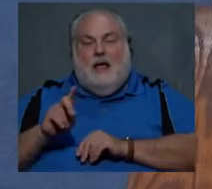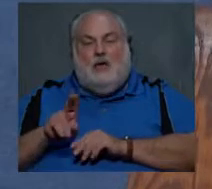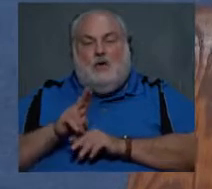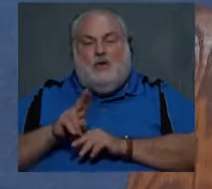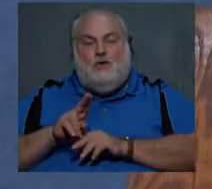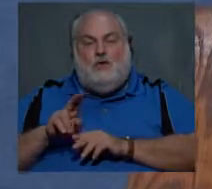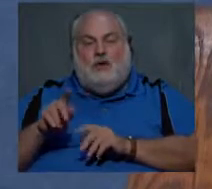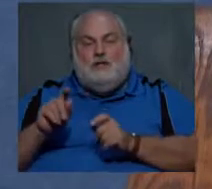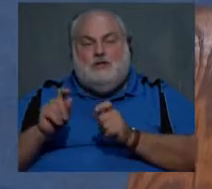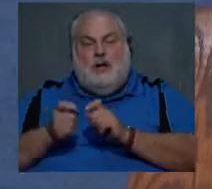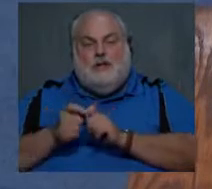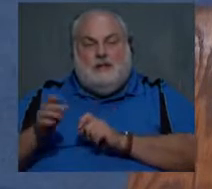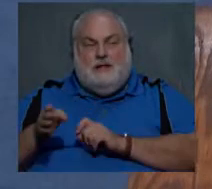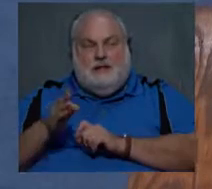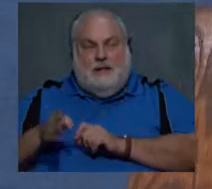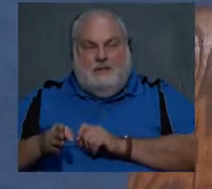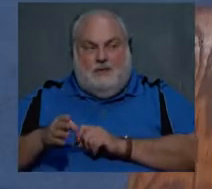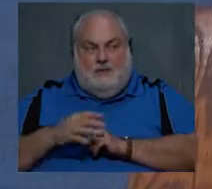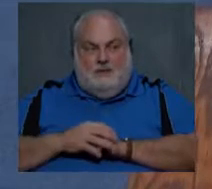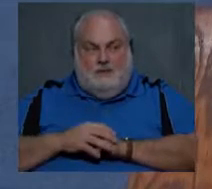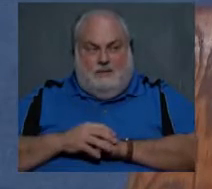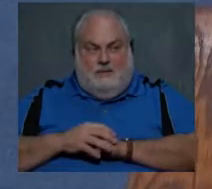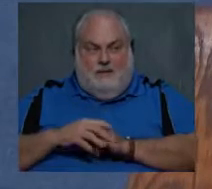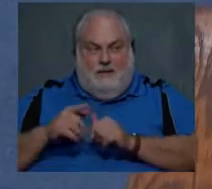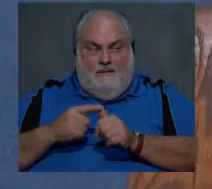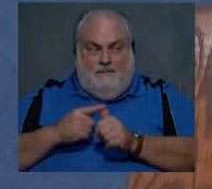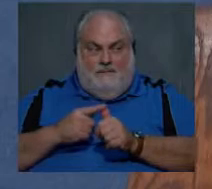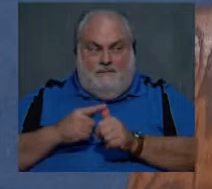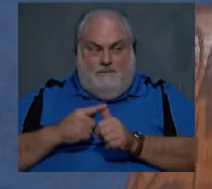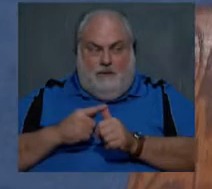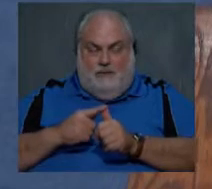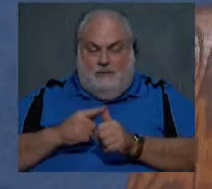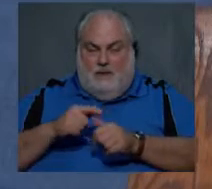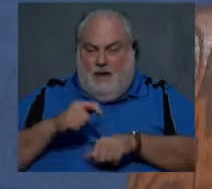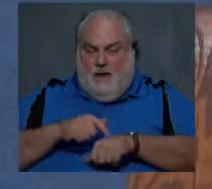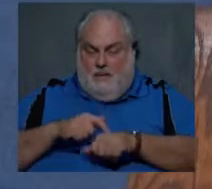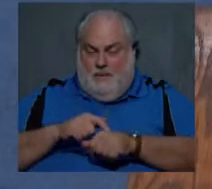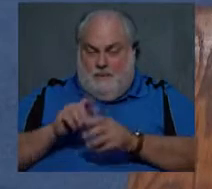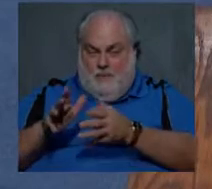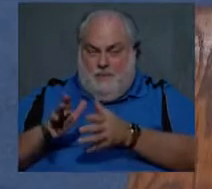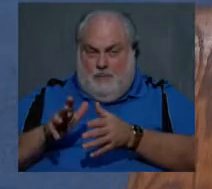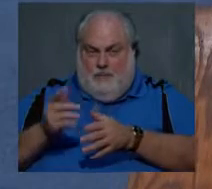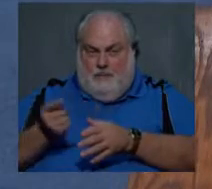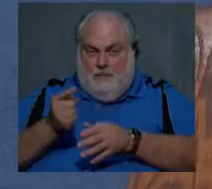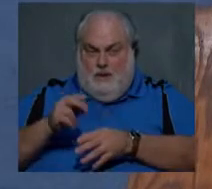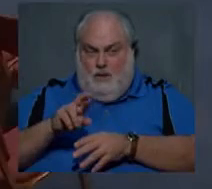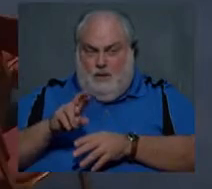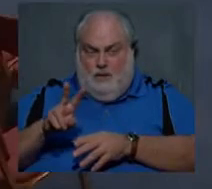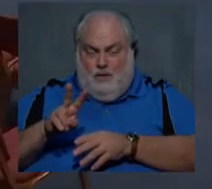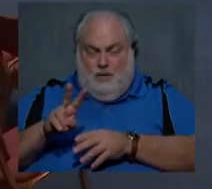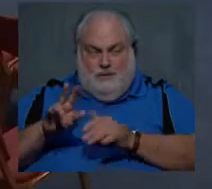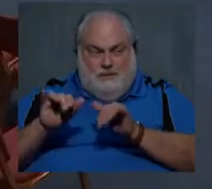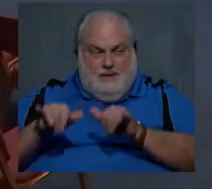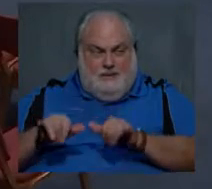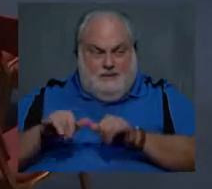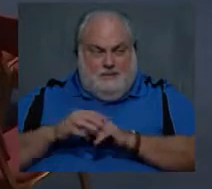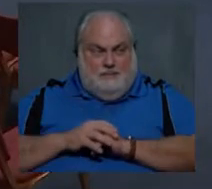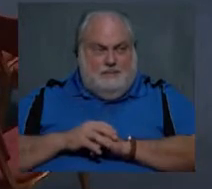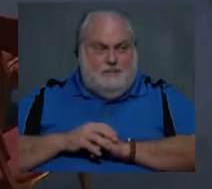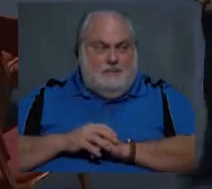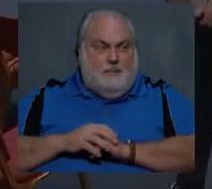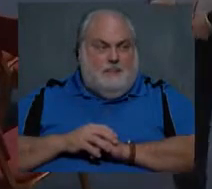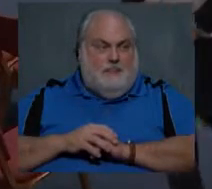first time we abandoned conformity to the land use plan. It's always been R2 and it stays R2. Okay.